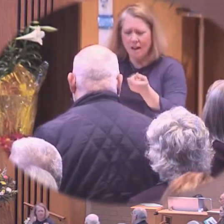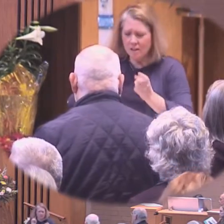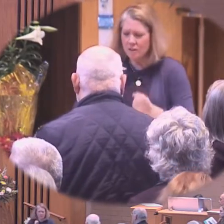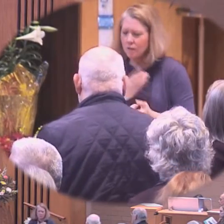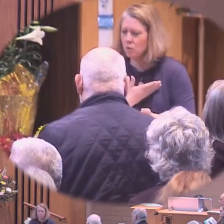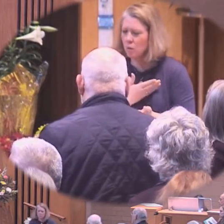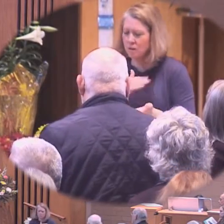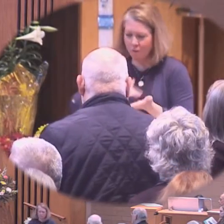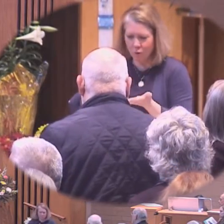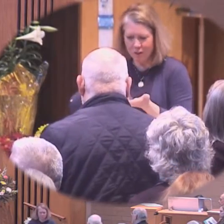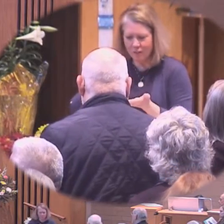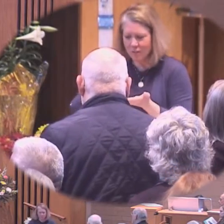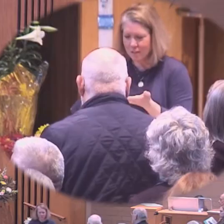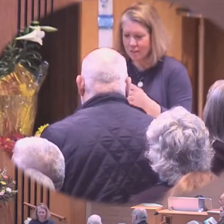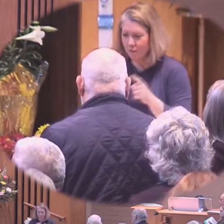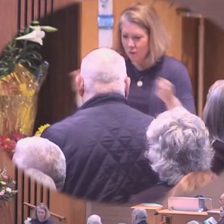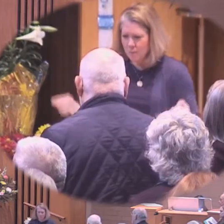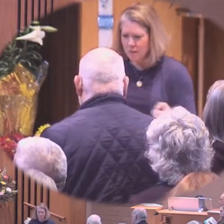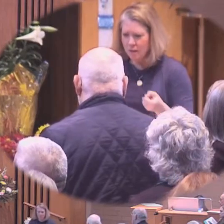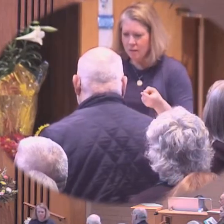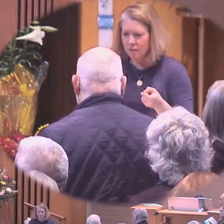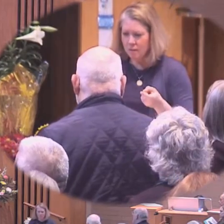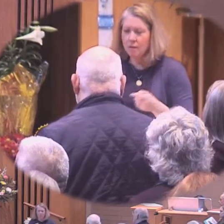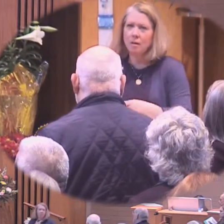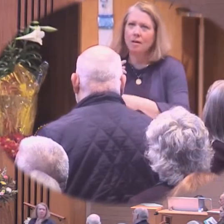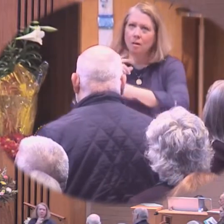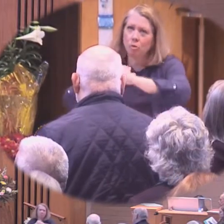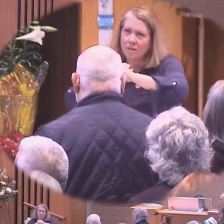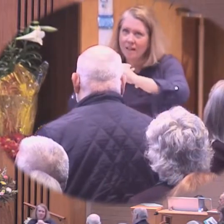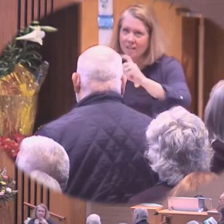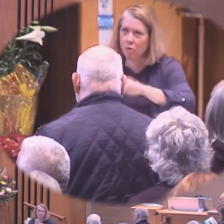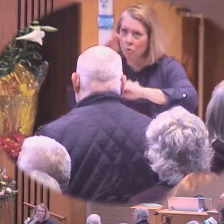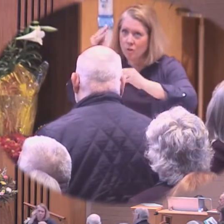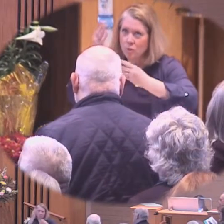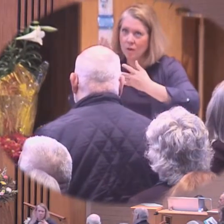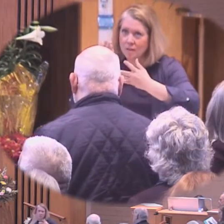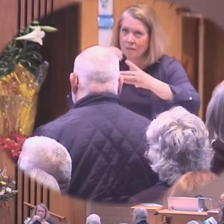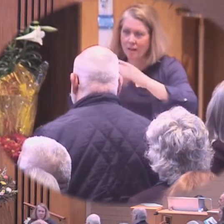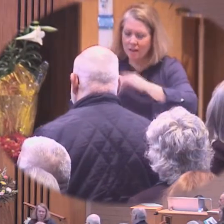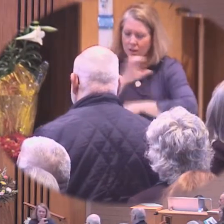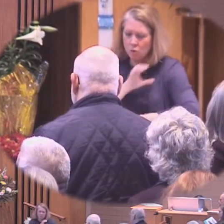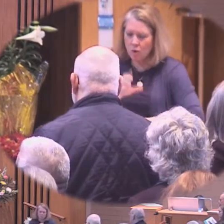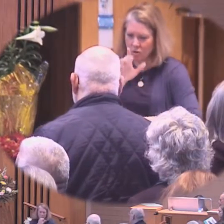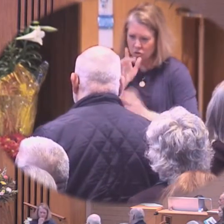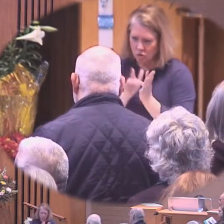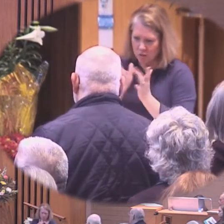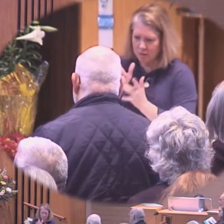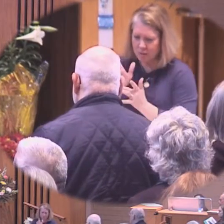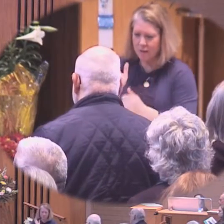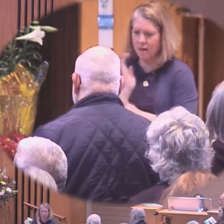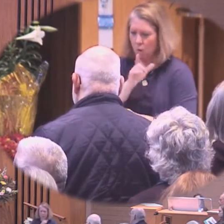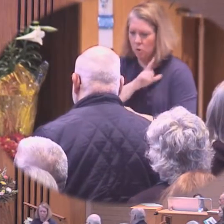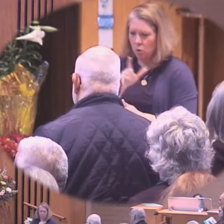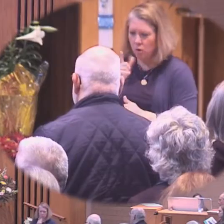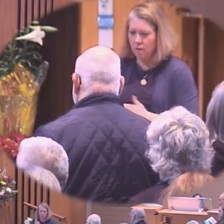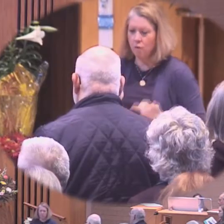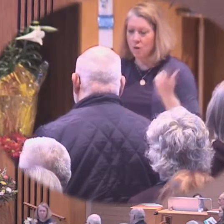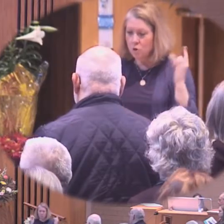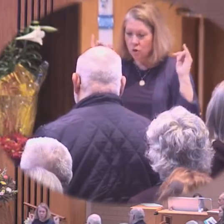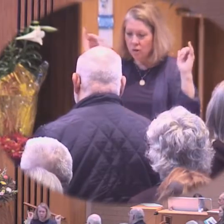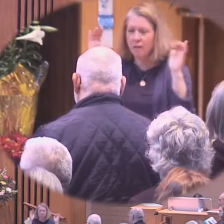us the forgiveness of sins, keep us by his grace in Christ Jesus our Lord for eternal life.